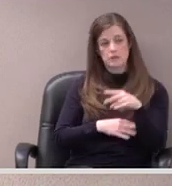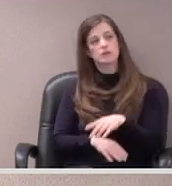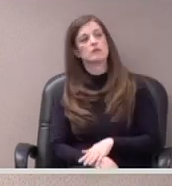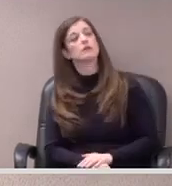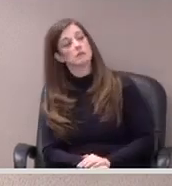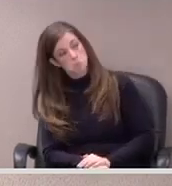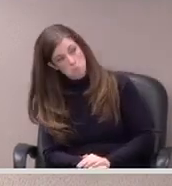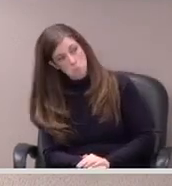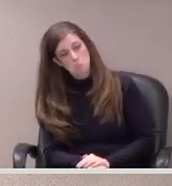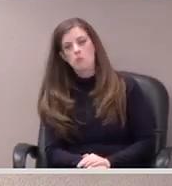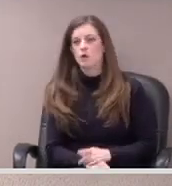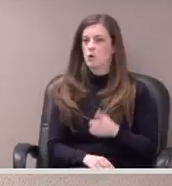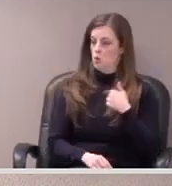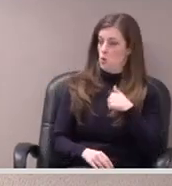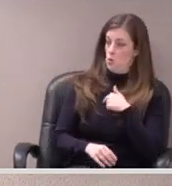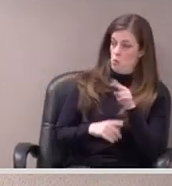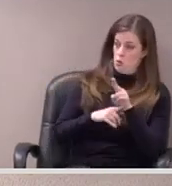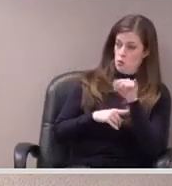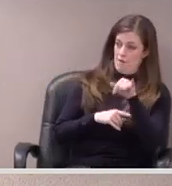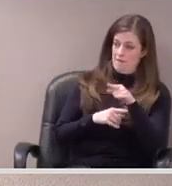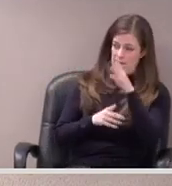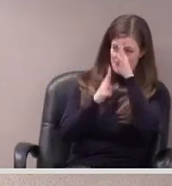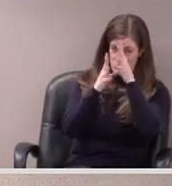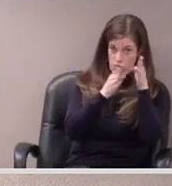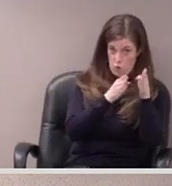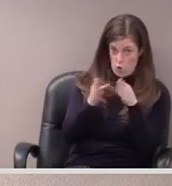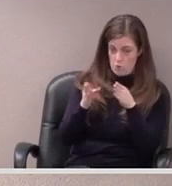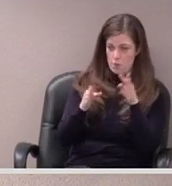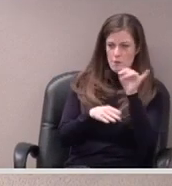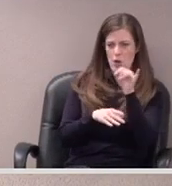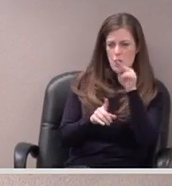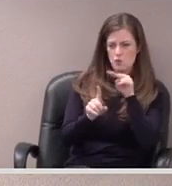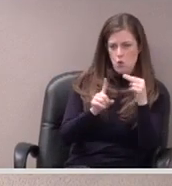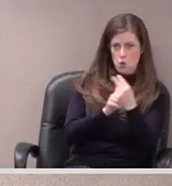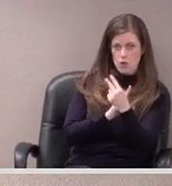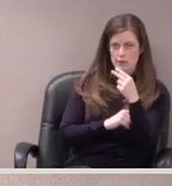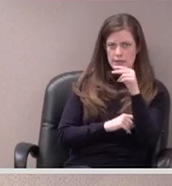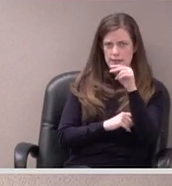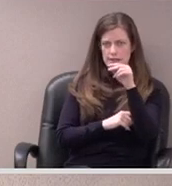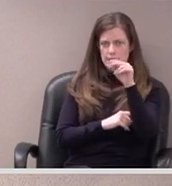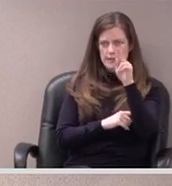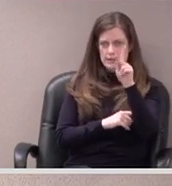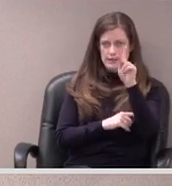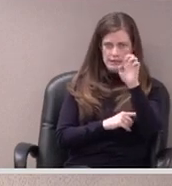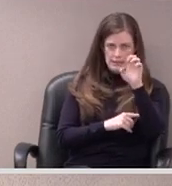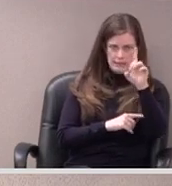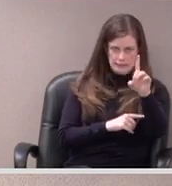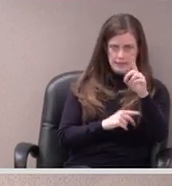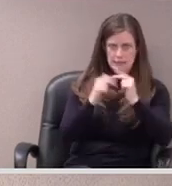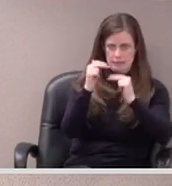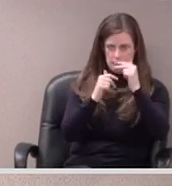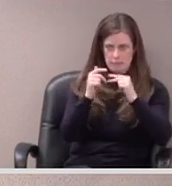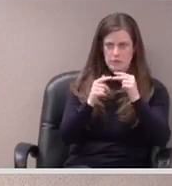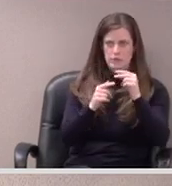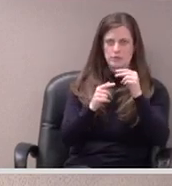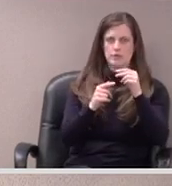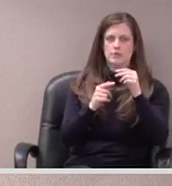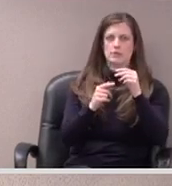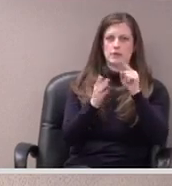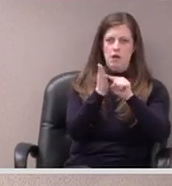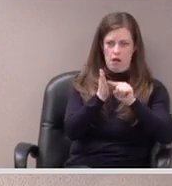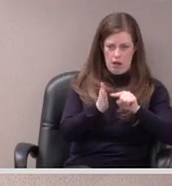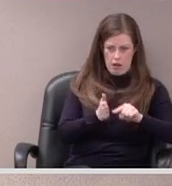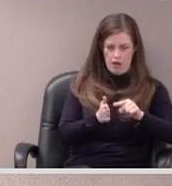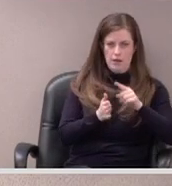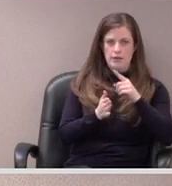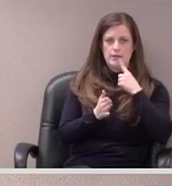so we're using that formula, but then we also looked at the KDE building audit. We look at our floor plans. We talk with the